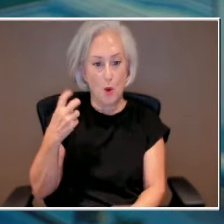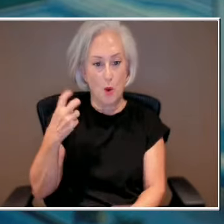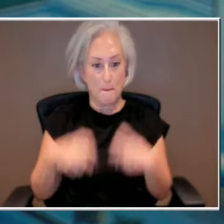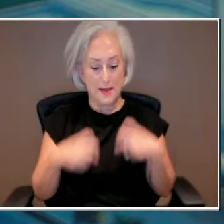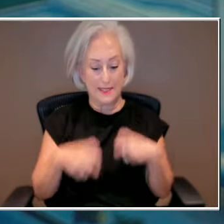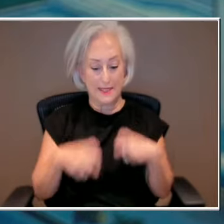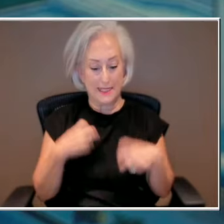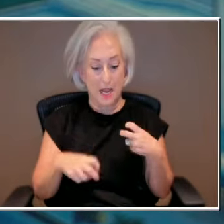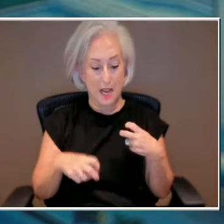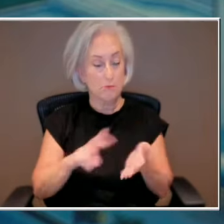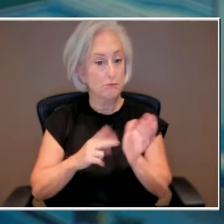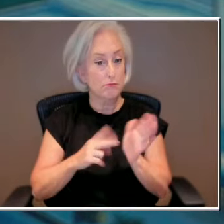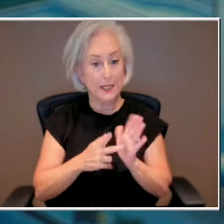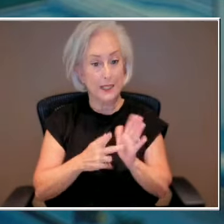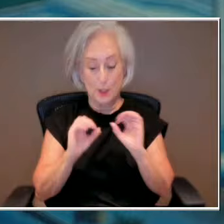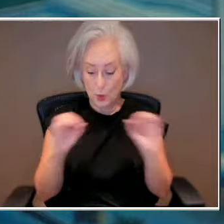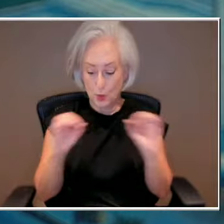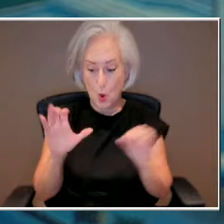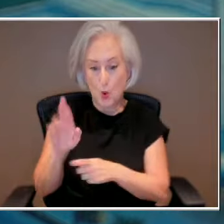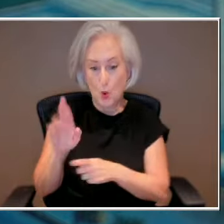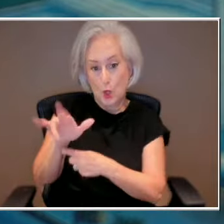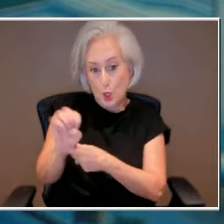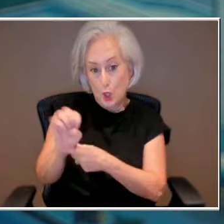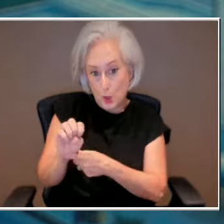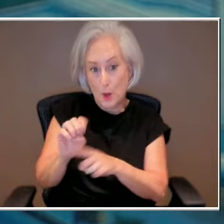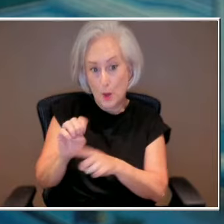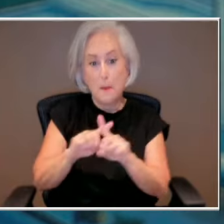are treatments out there that can help,